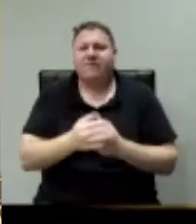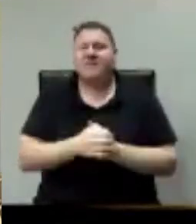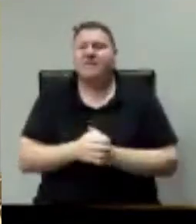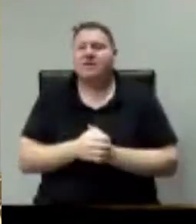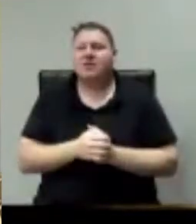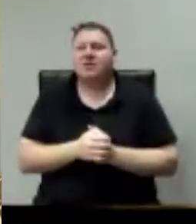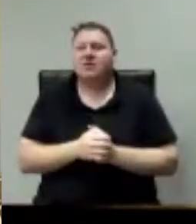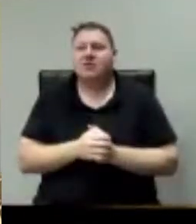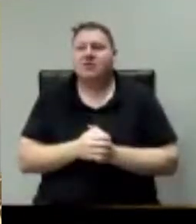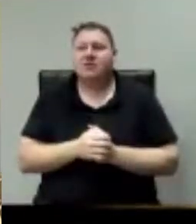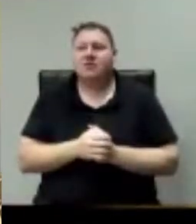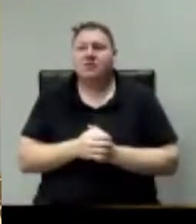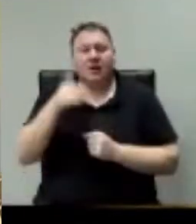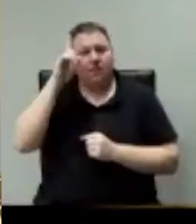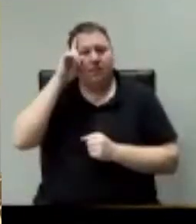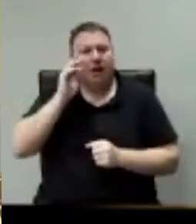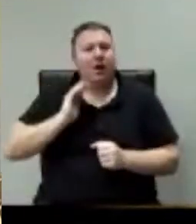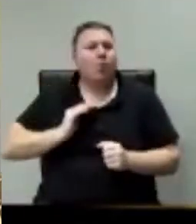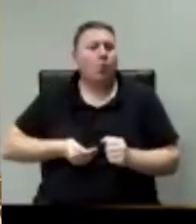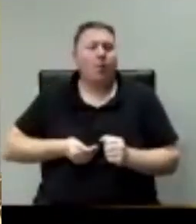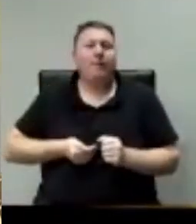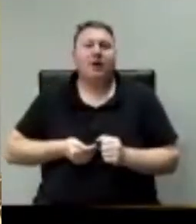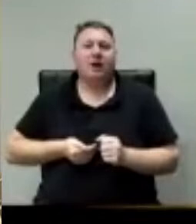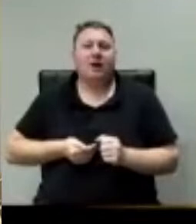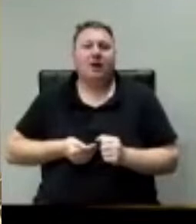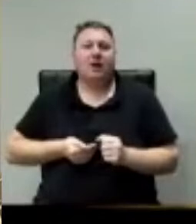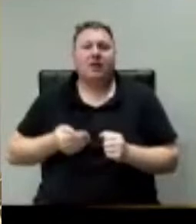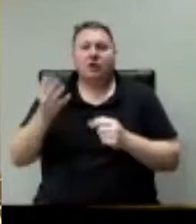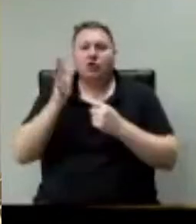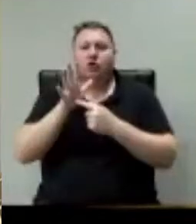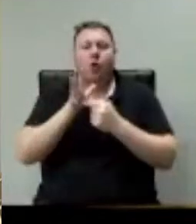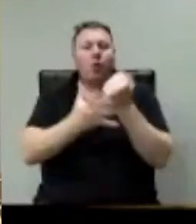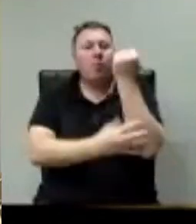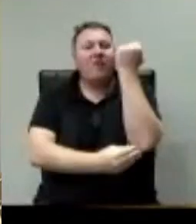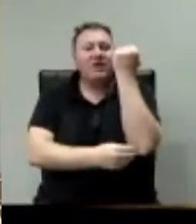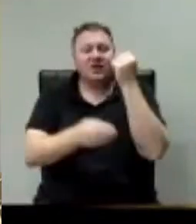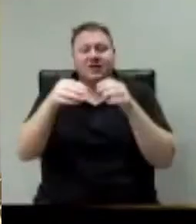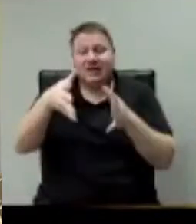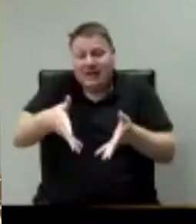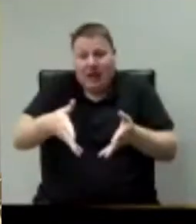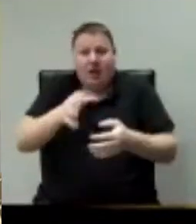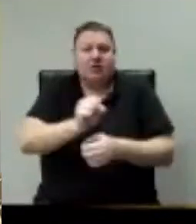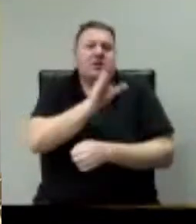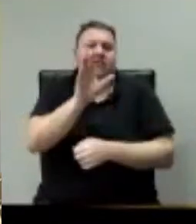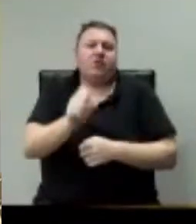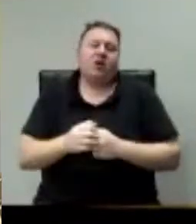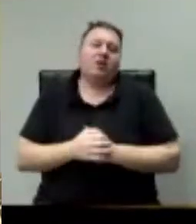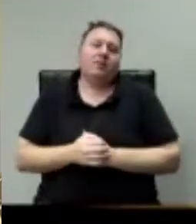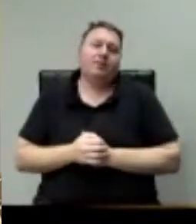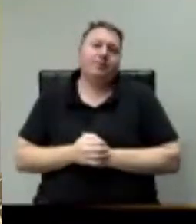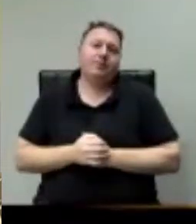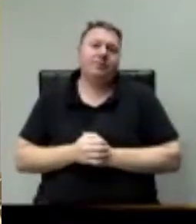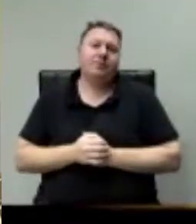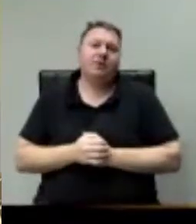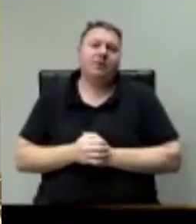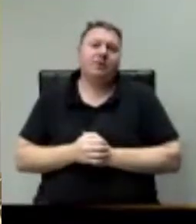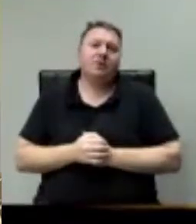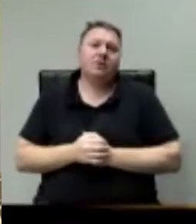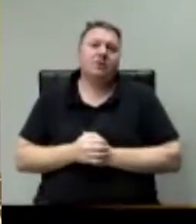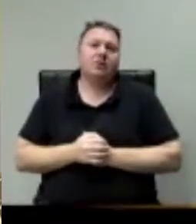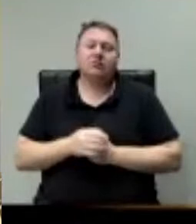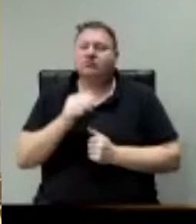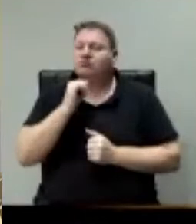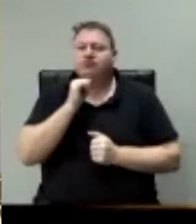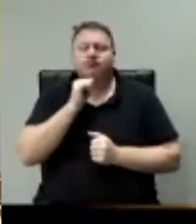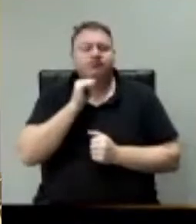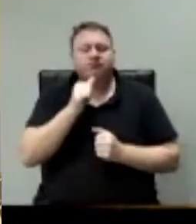We are, Black women in particular, are the face of poverty in our region, not even in South Africa. And so they wouldn't ordinarily